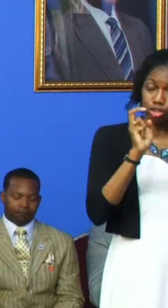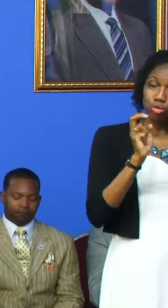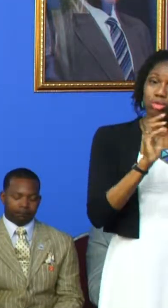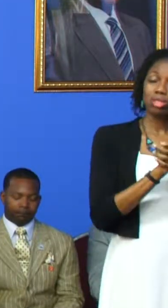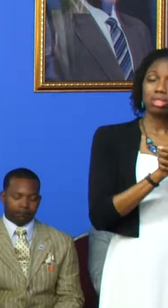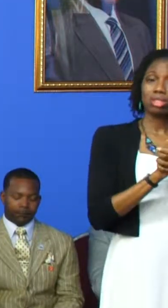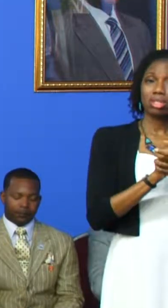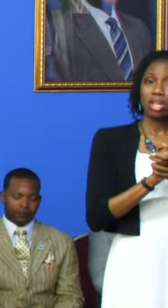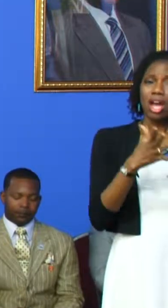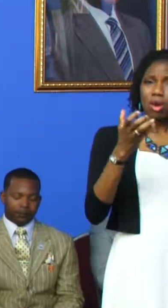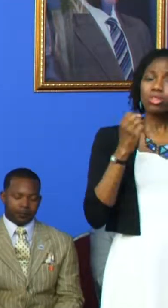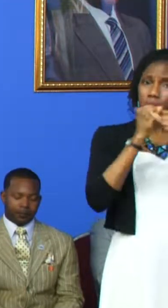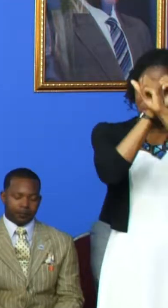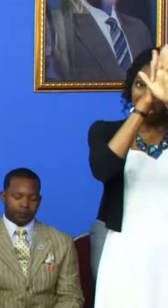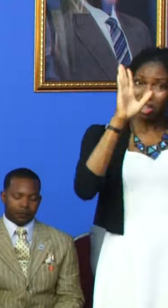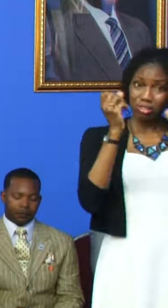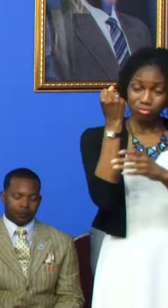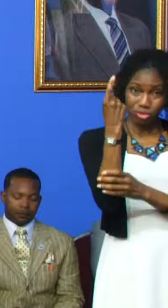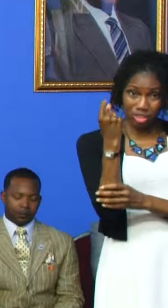I want to be real clear on that now.